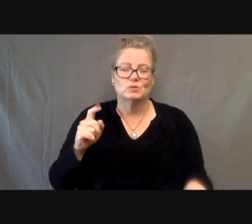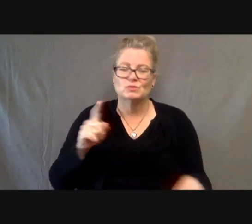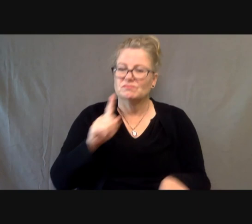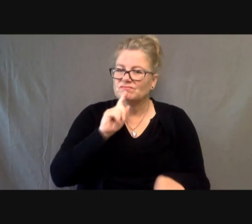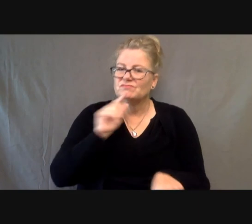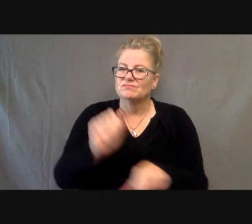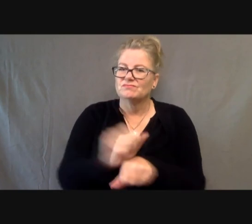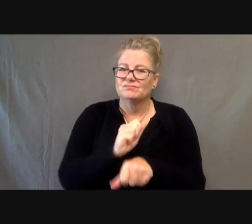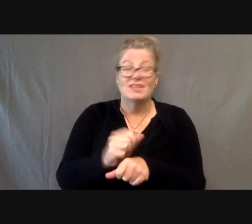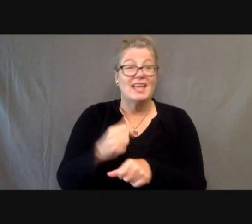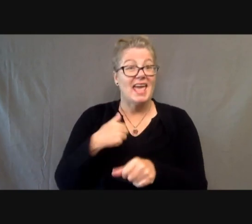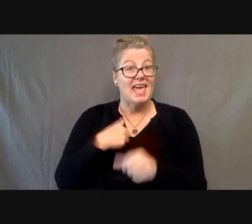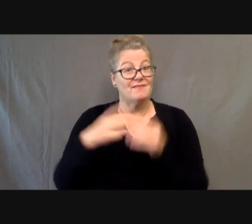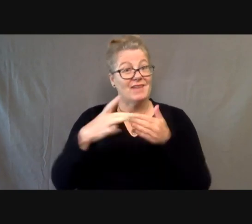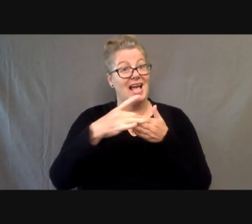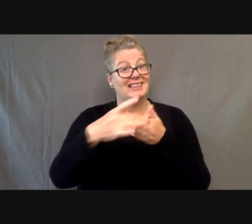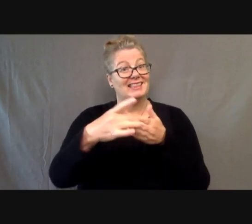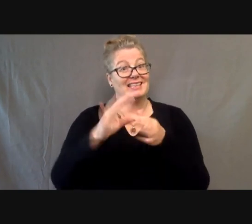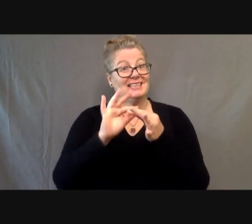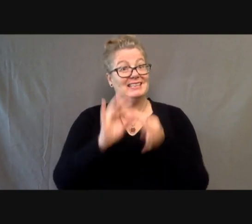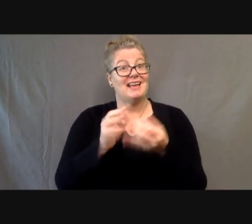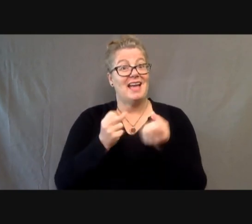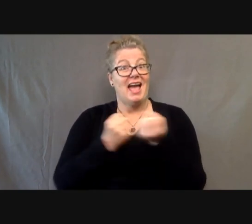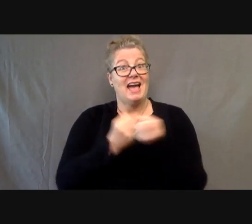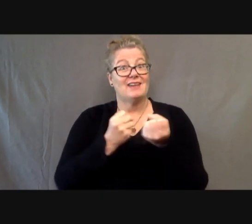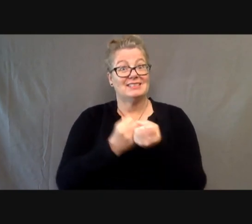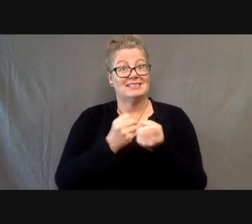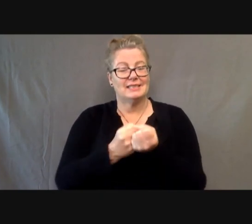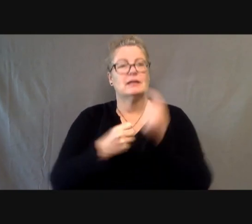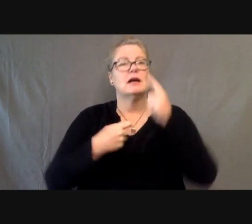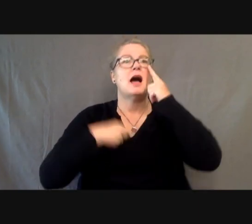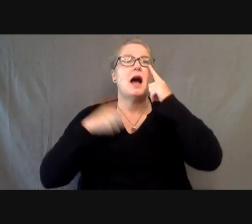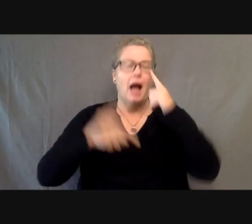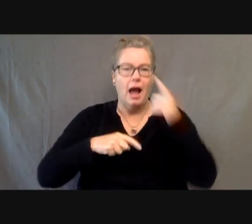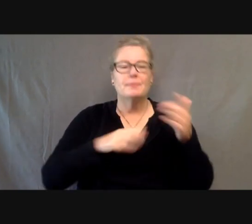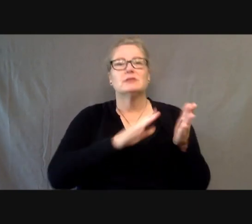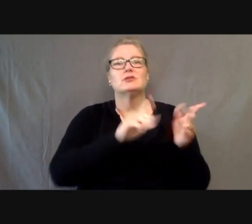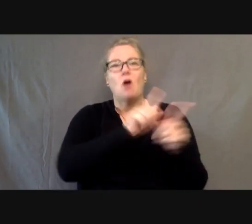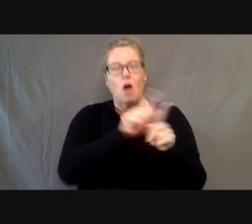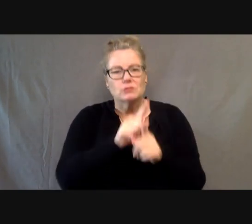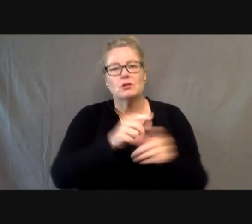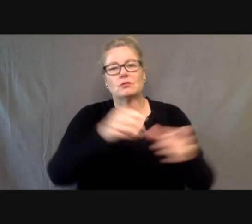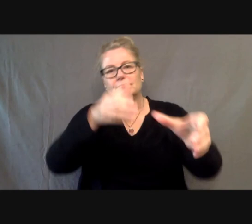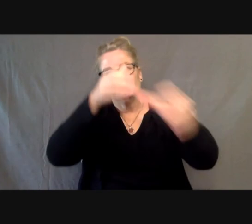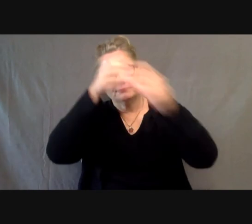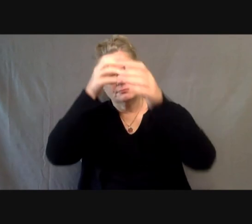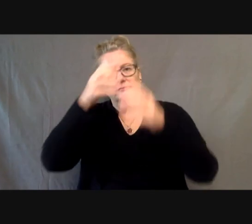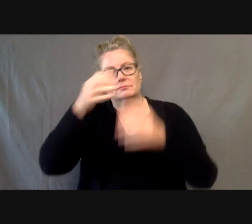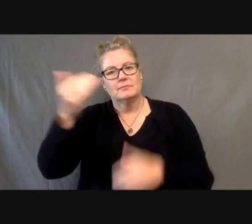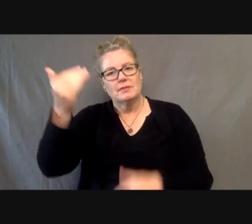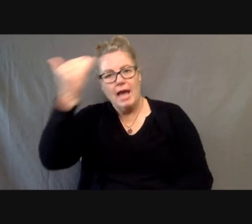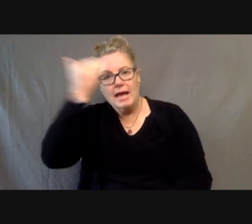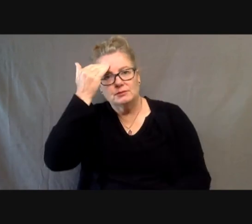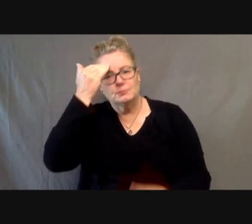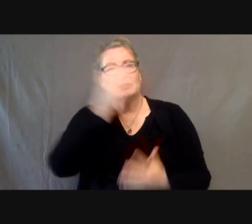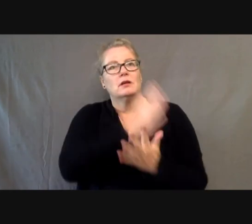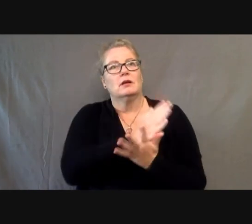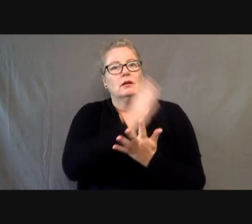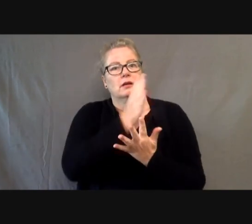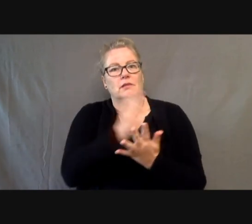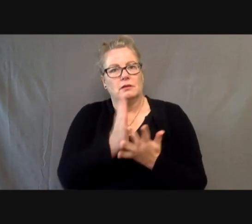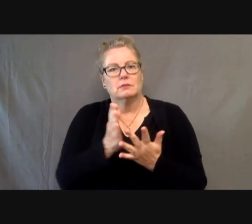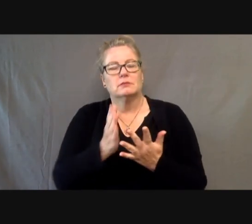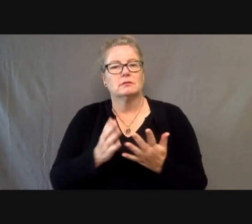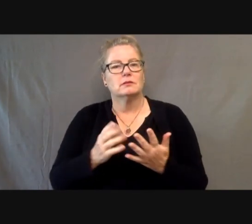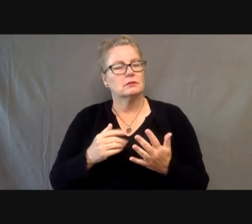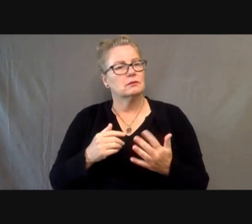leader. Like he said, you're also expected to be the expert, and sometimes what I believe should be a consulting